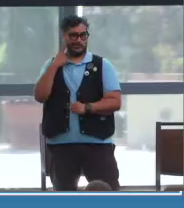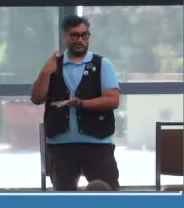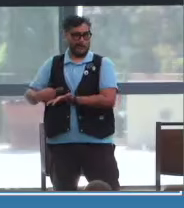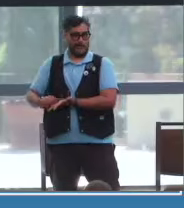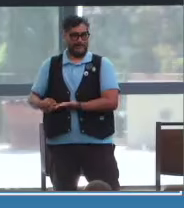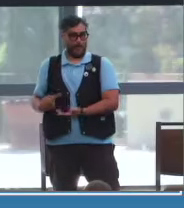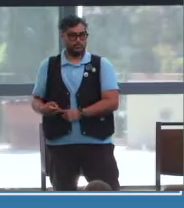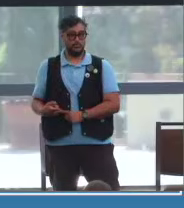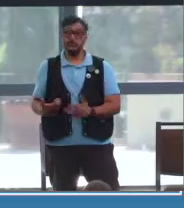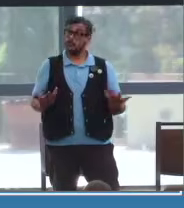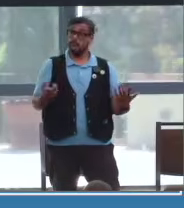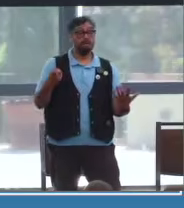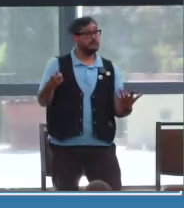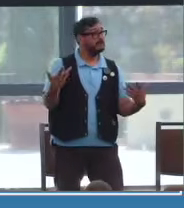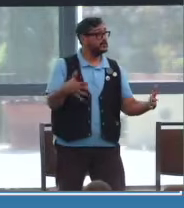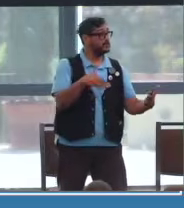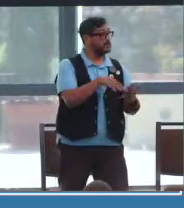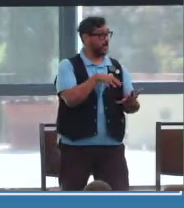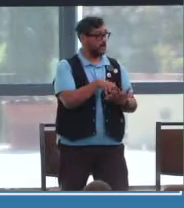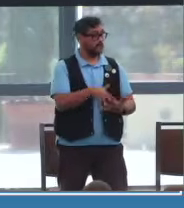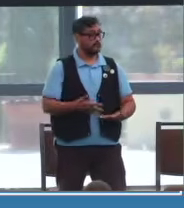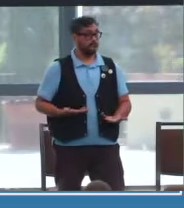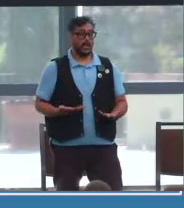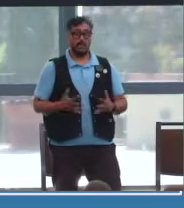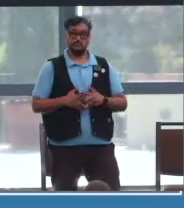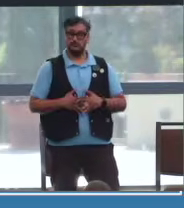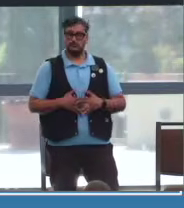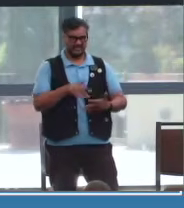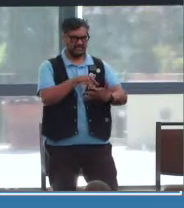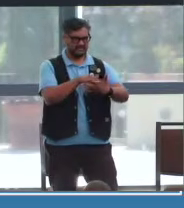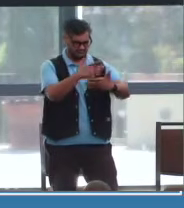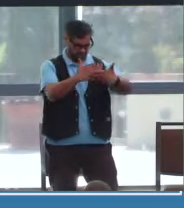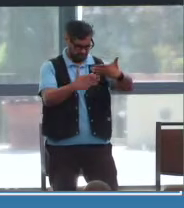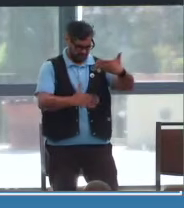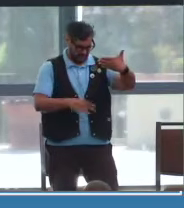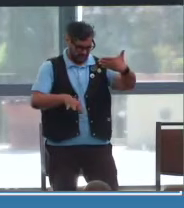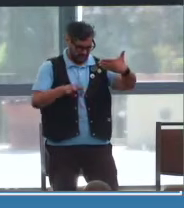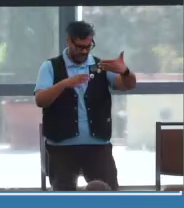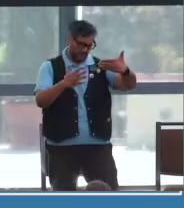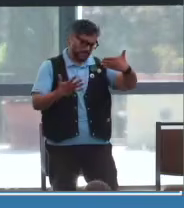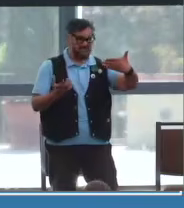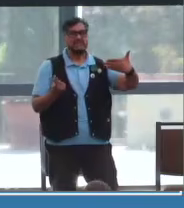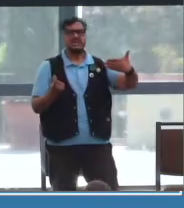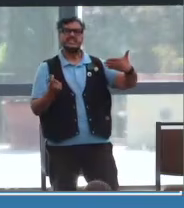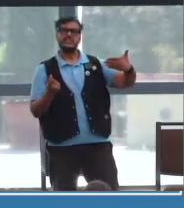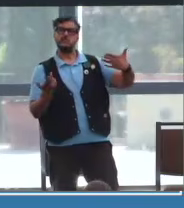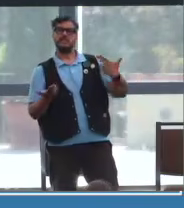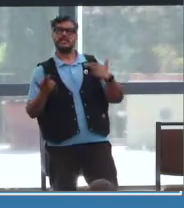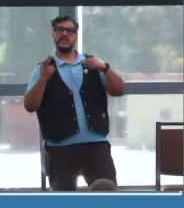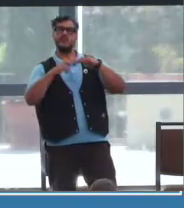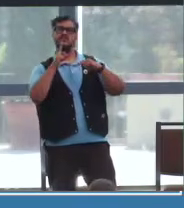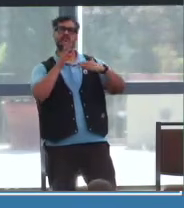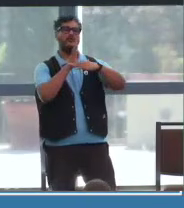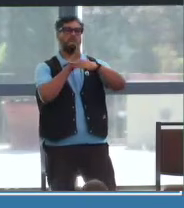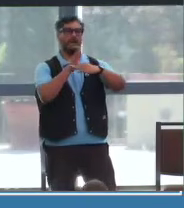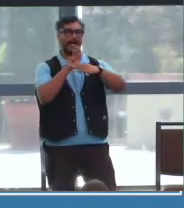earlier. So they actually did a study in patients, and in this study they found that there maybe was a little bit of an increase of mild